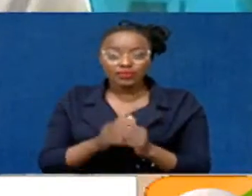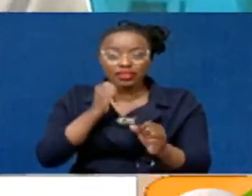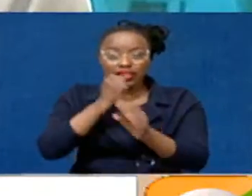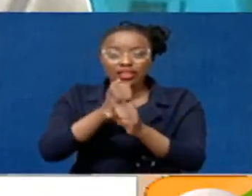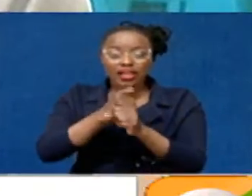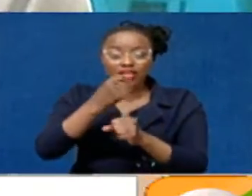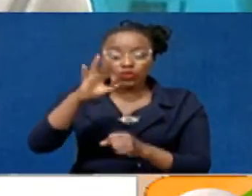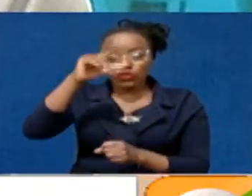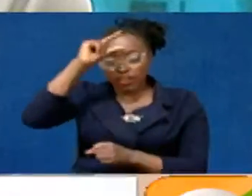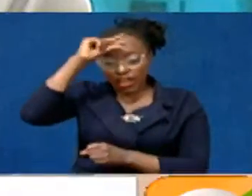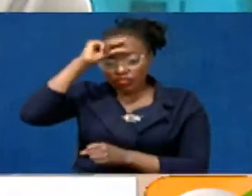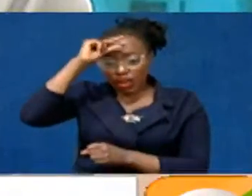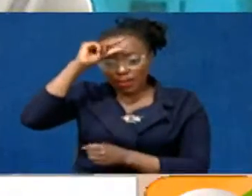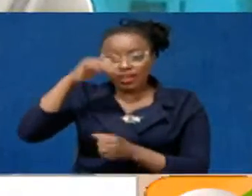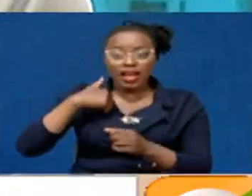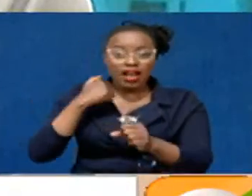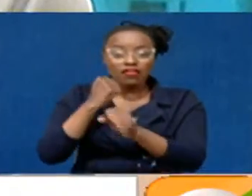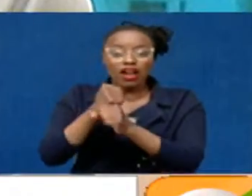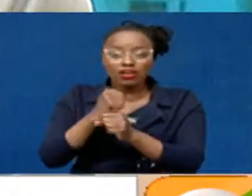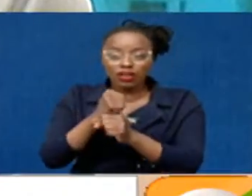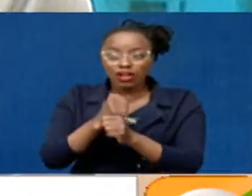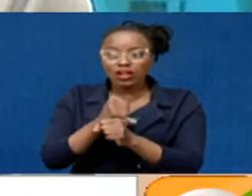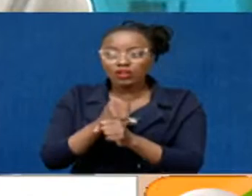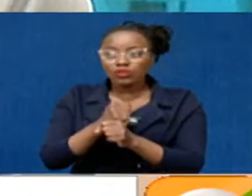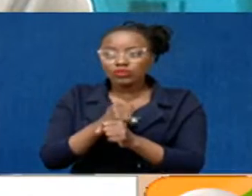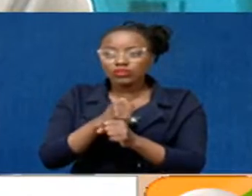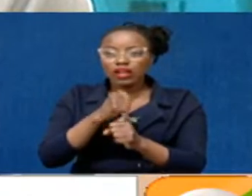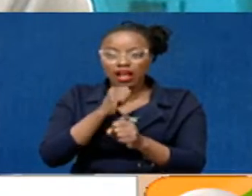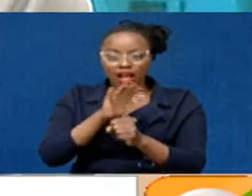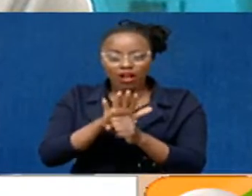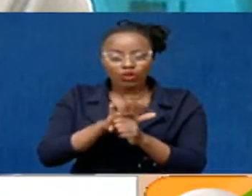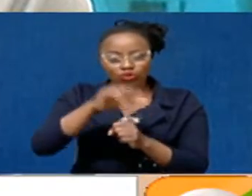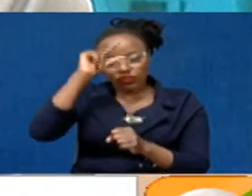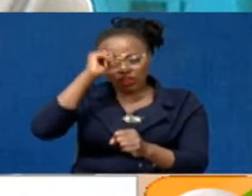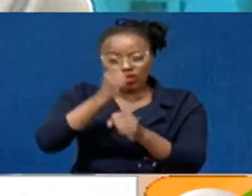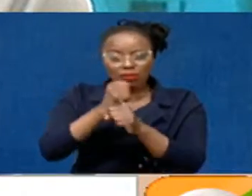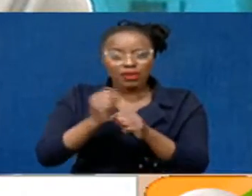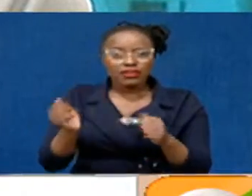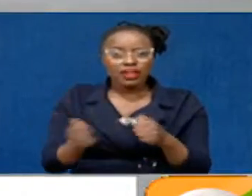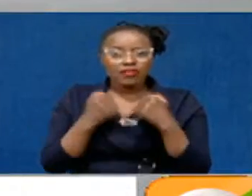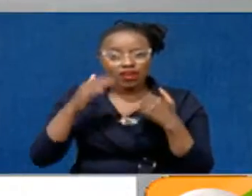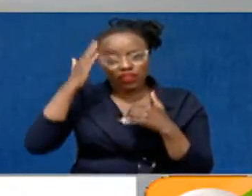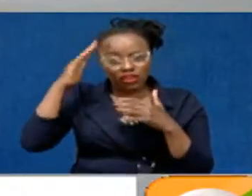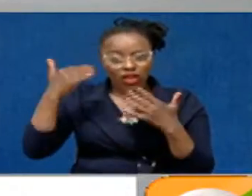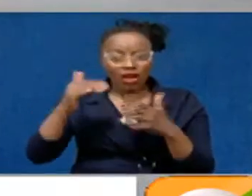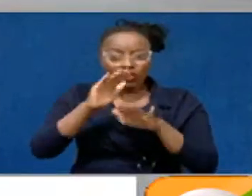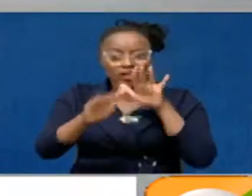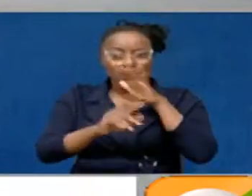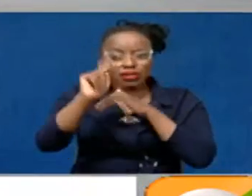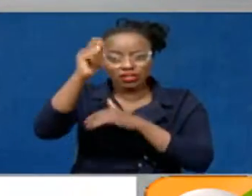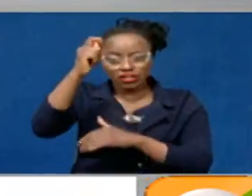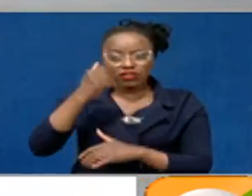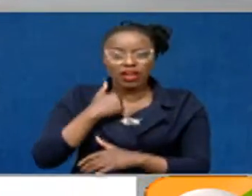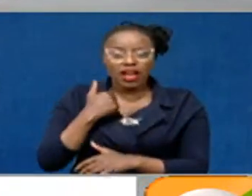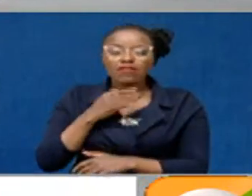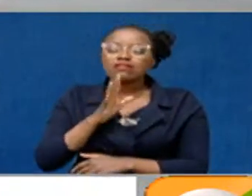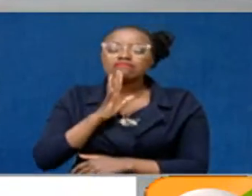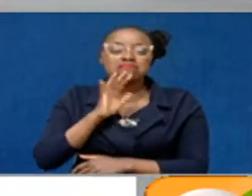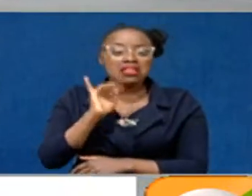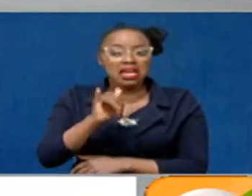ya serikali, then there's a lot of government work happening. I don't know how the deputy president pulled that